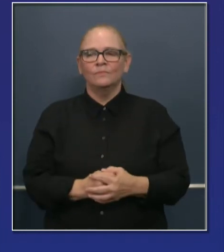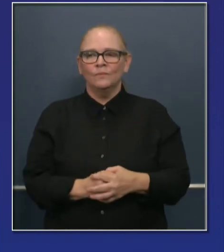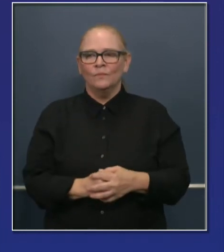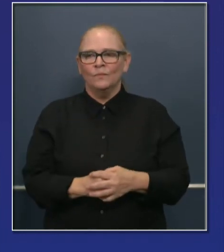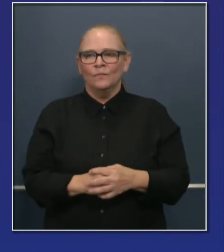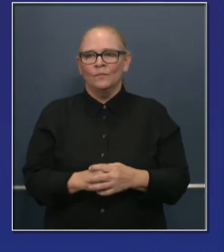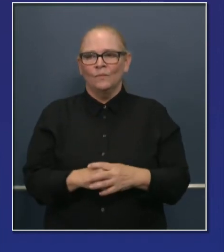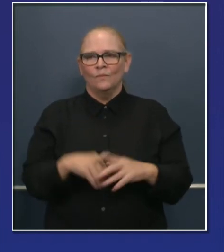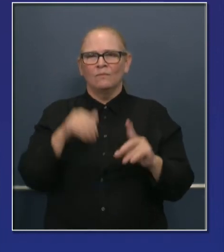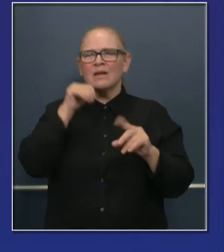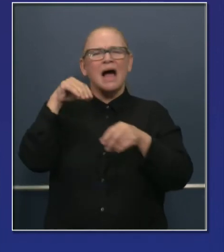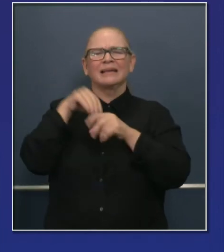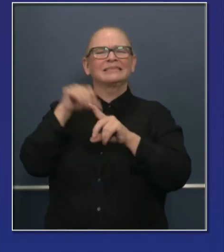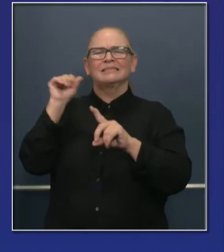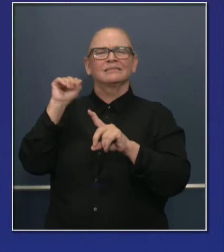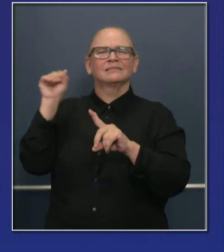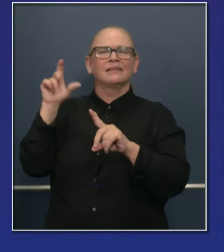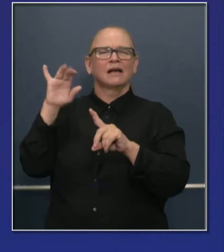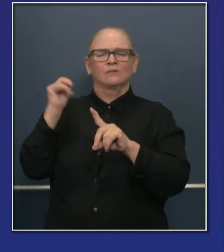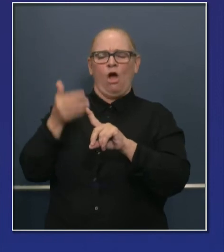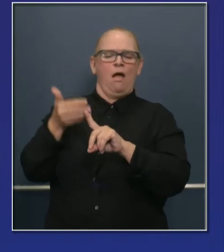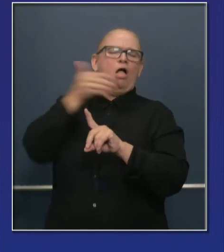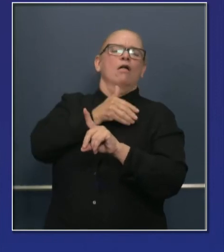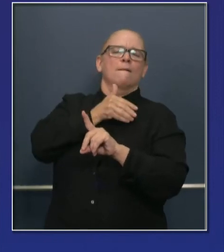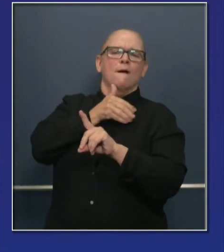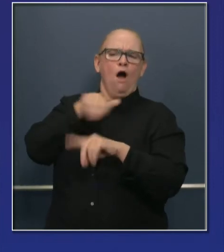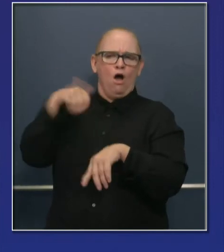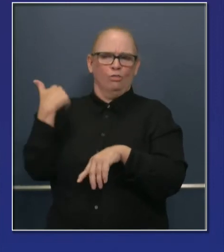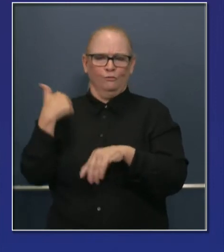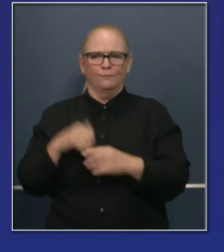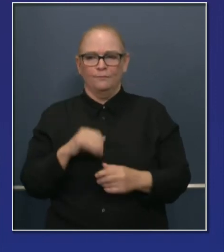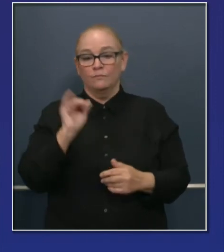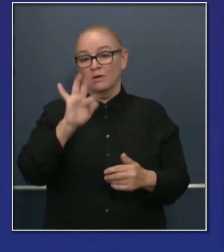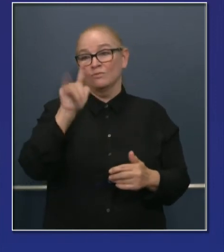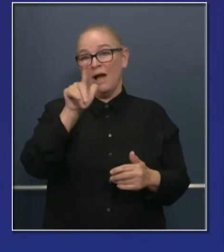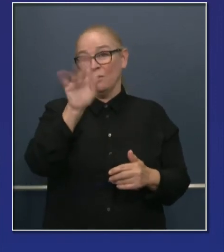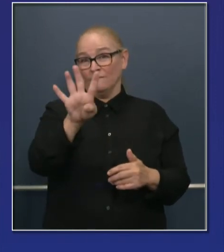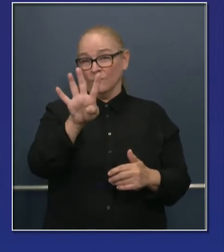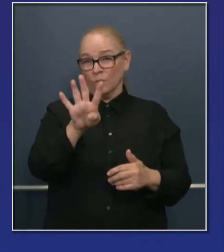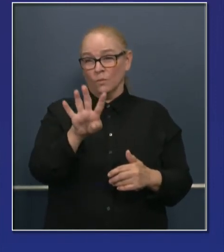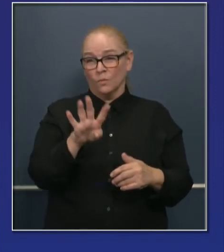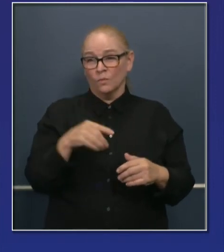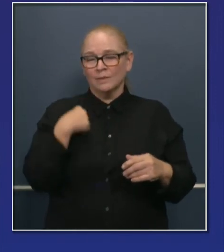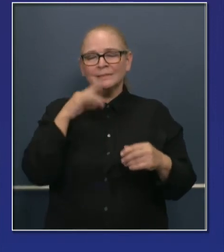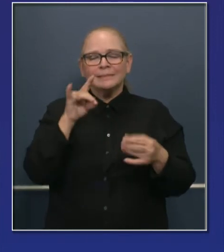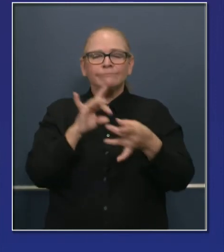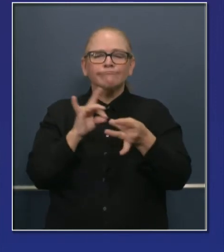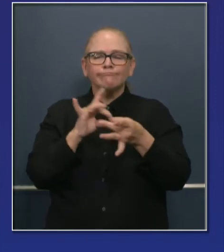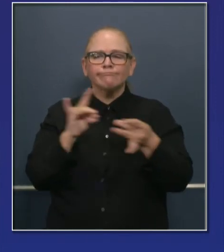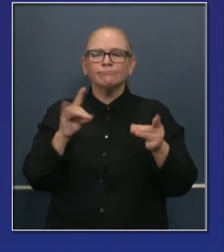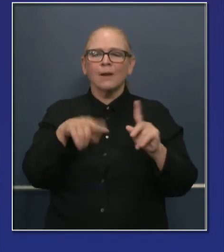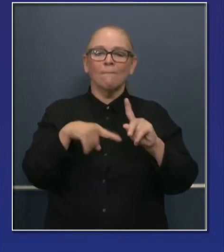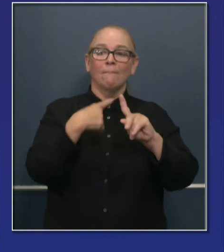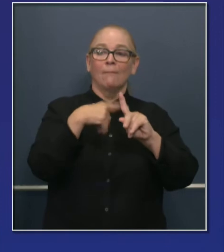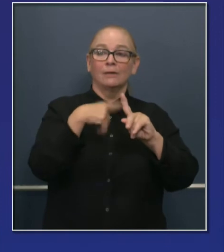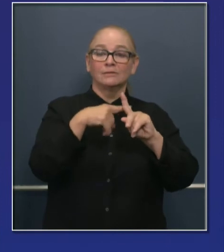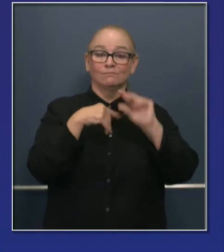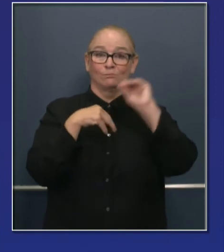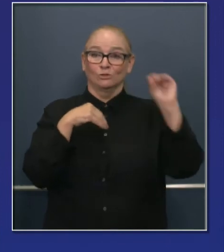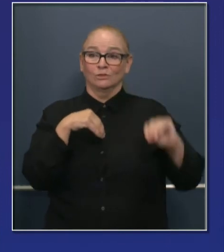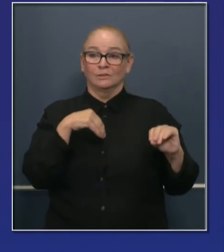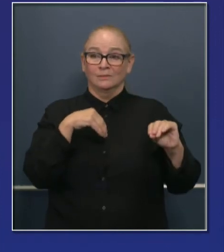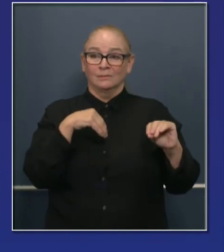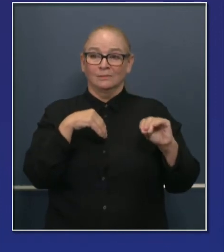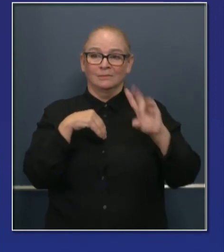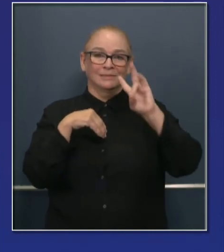last week. The 7-day positivity rate was 7.8%, got to about 8% at